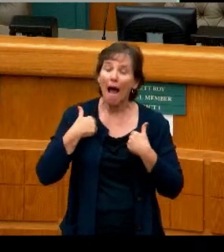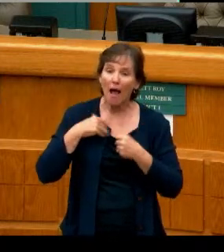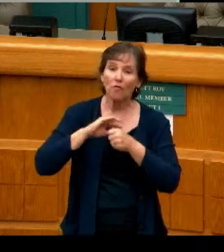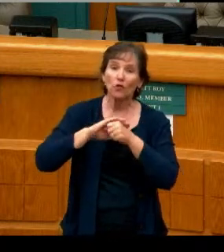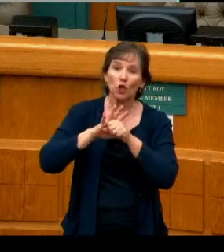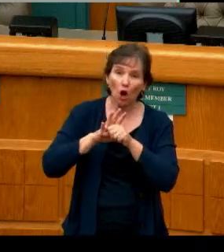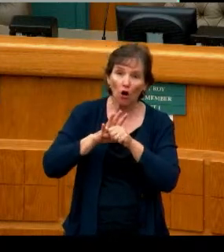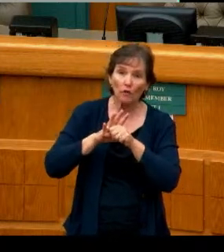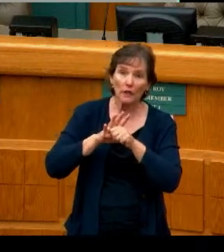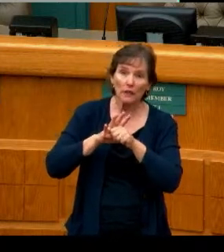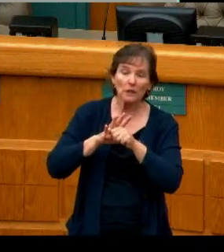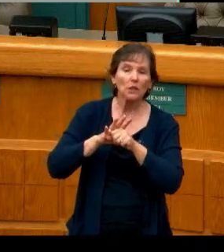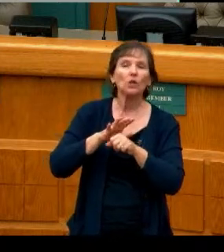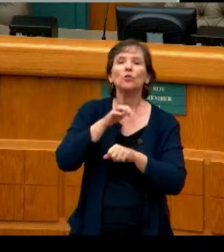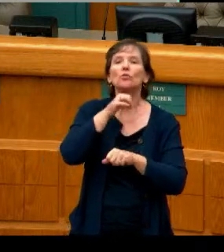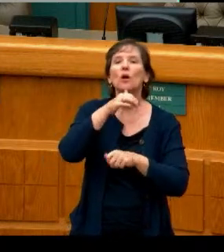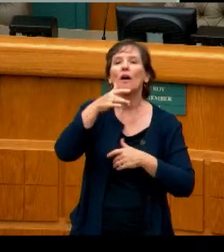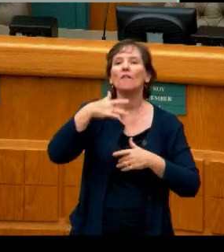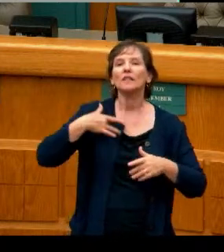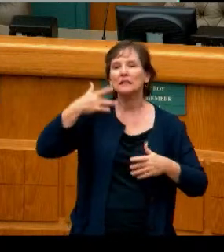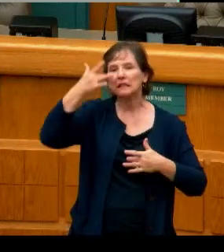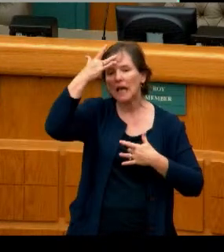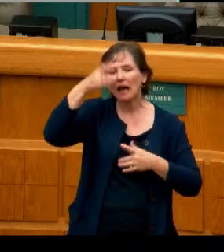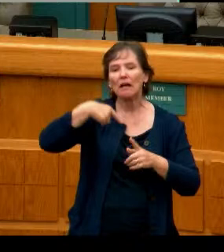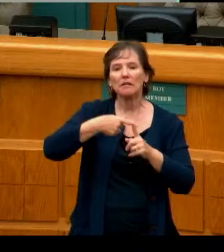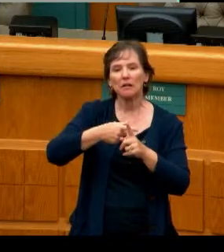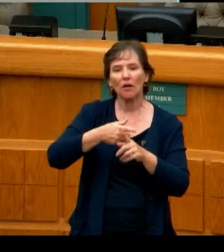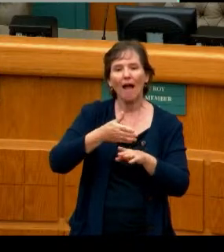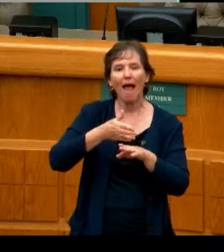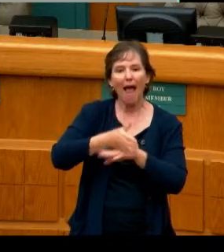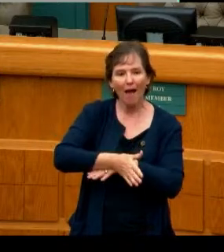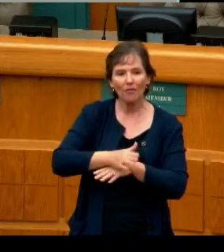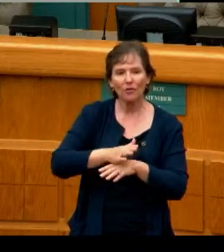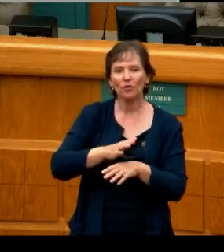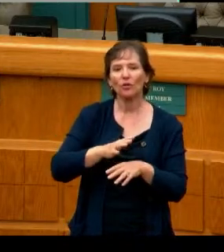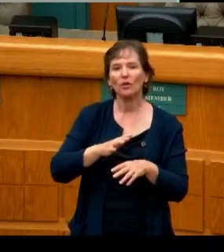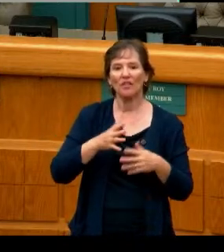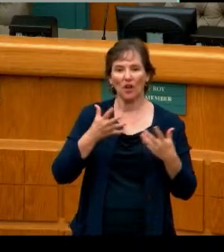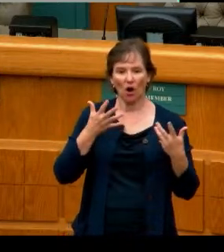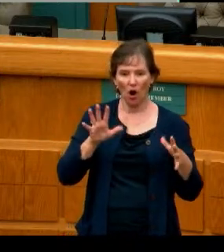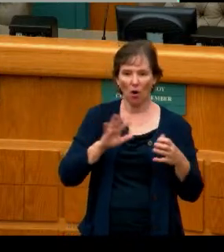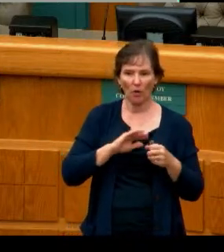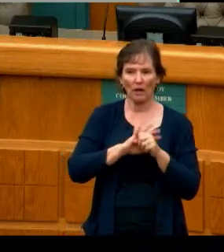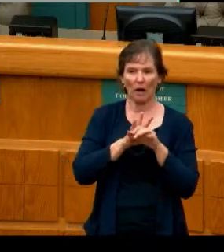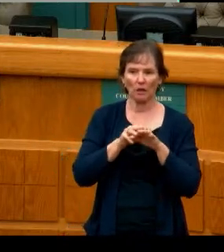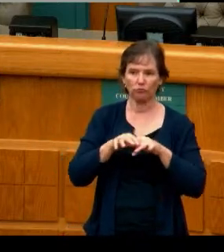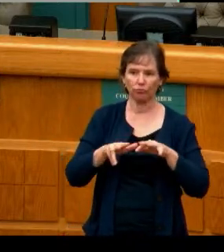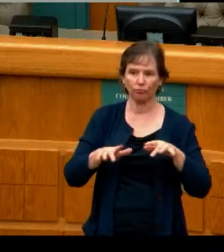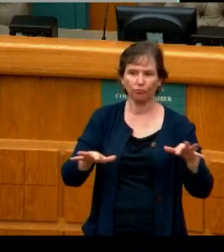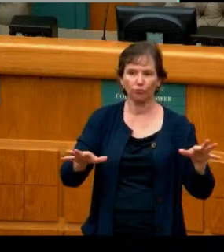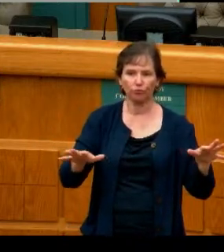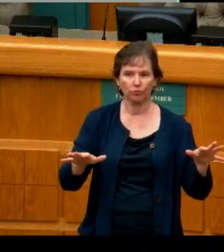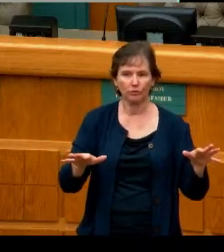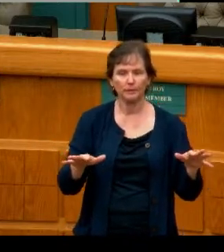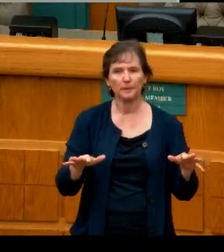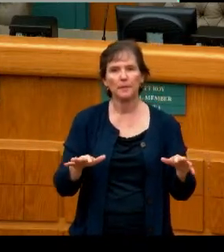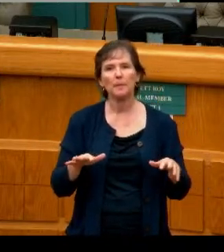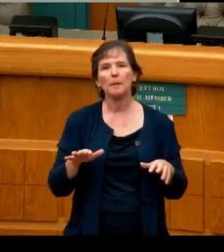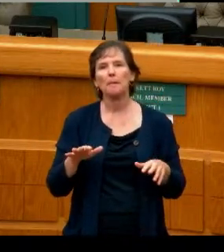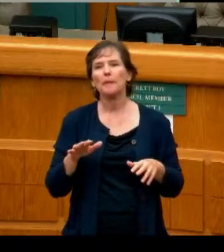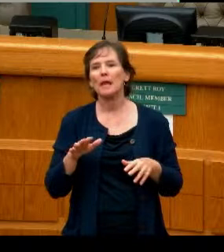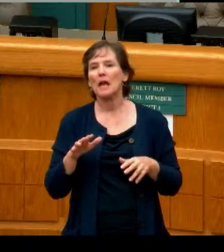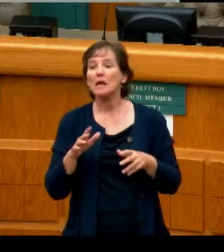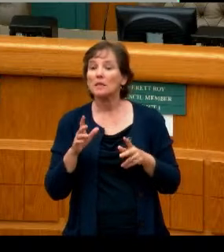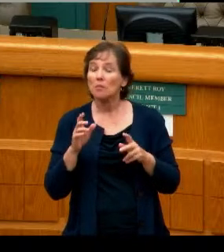sick. Well, there's a large proportion of people that transmit COVID that don't feel sick because they're either pre-symptomatic, because you're contagious, you're the most